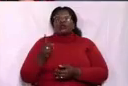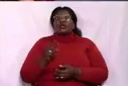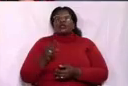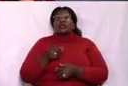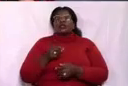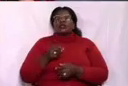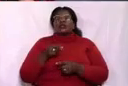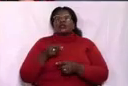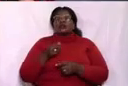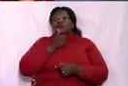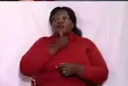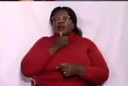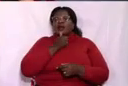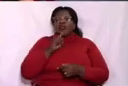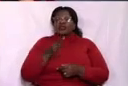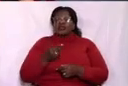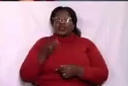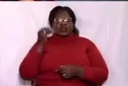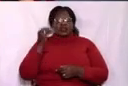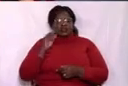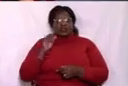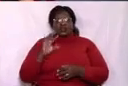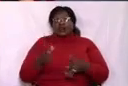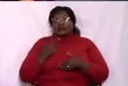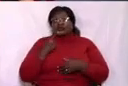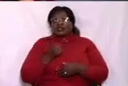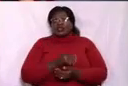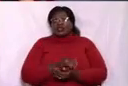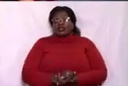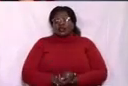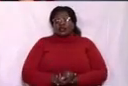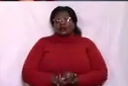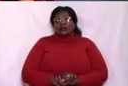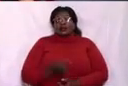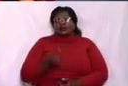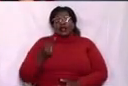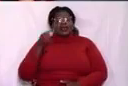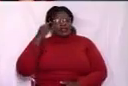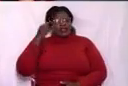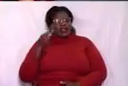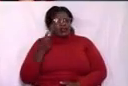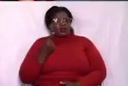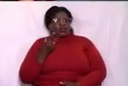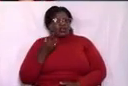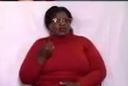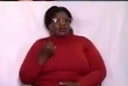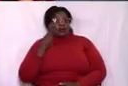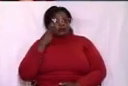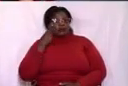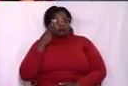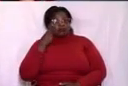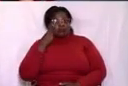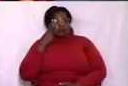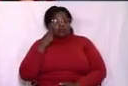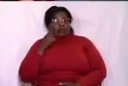I don't know how to say it. I think I just have an eye for